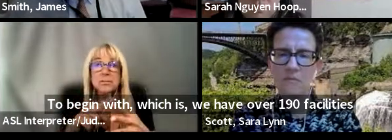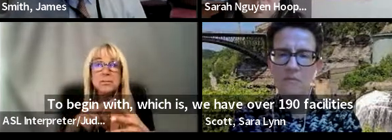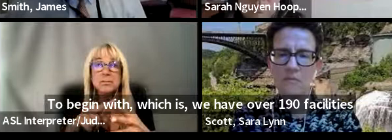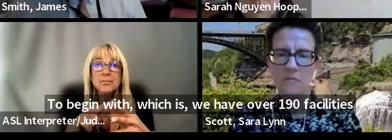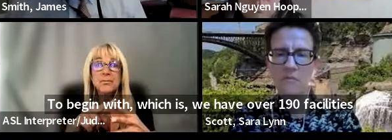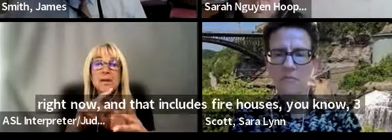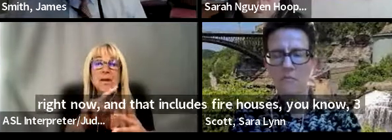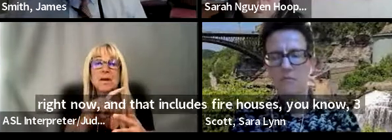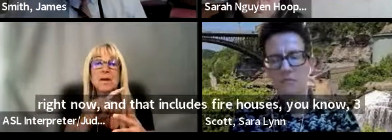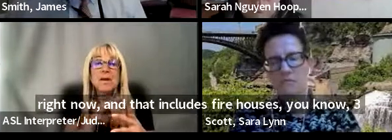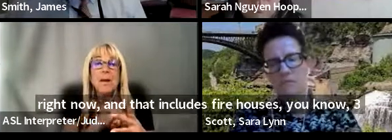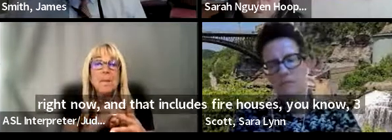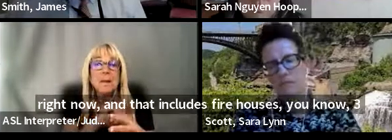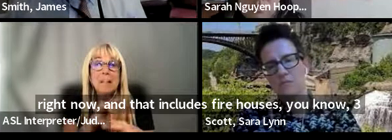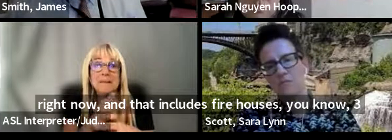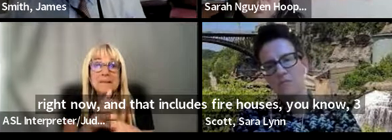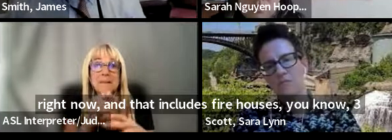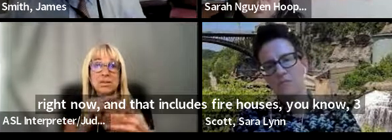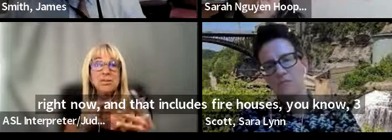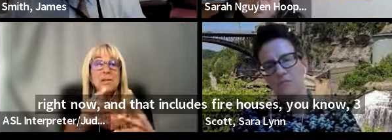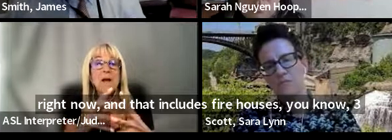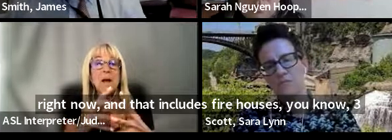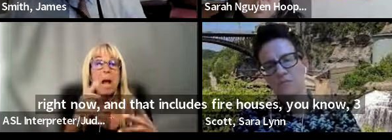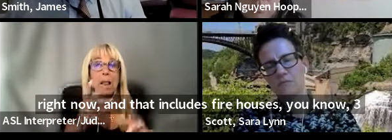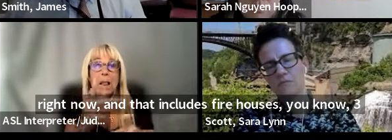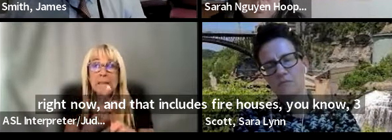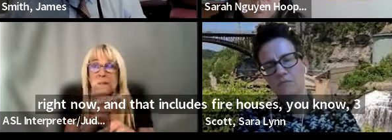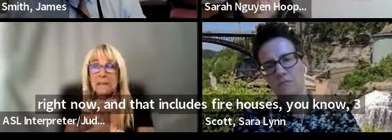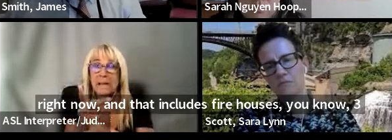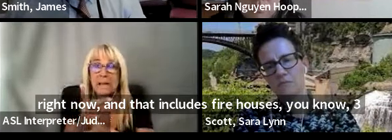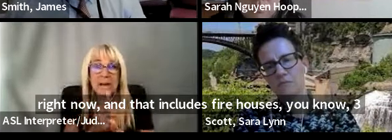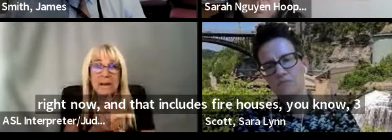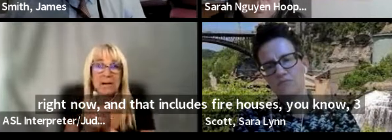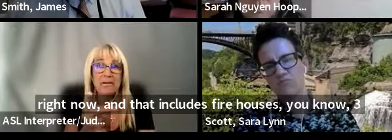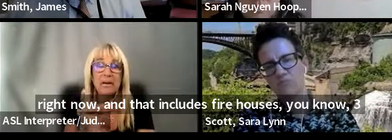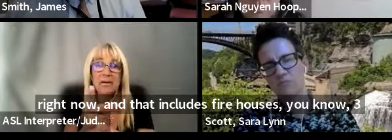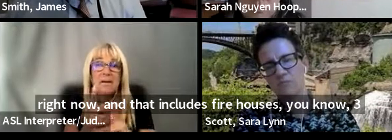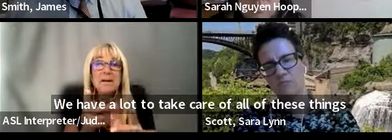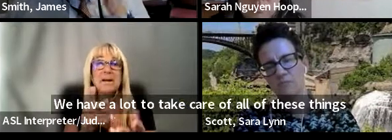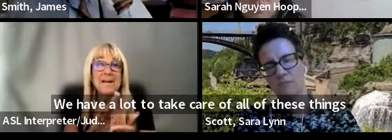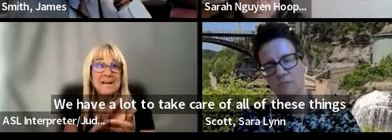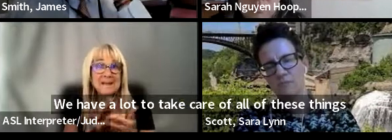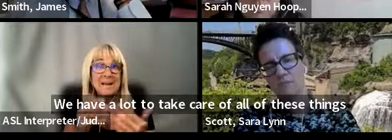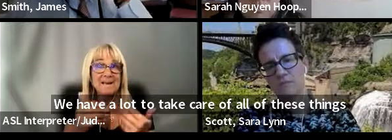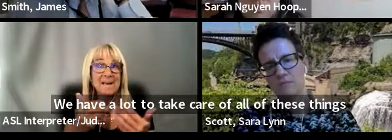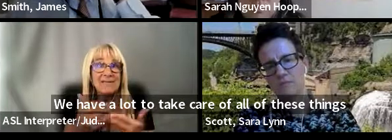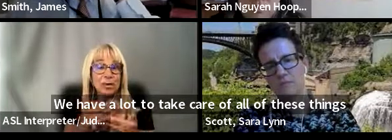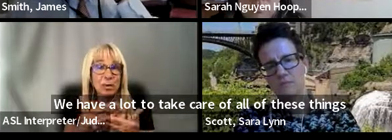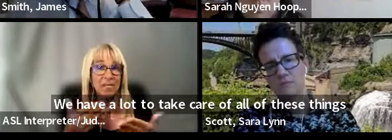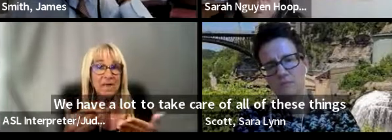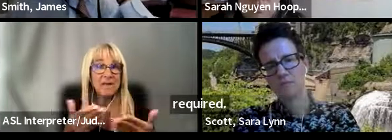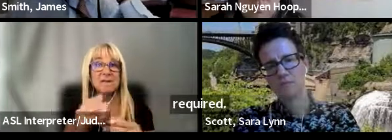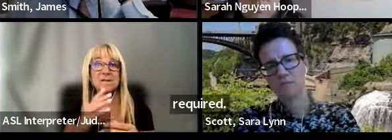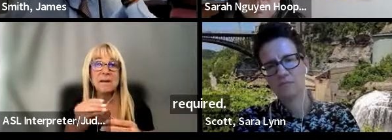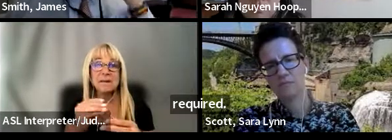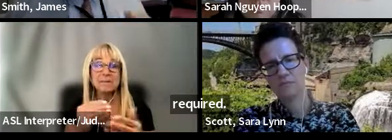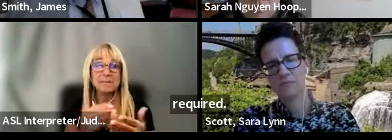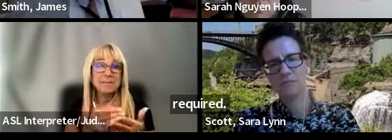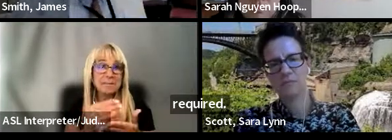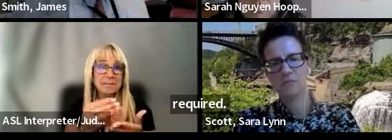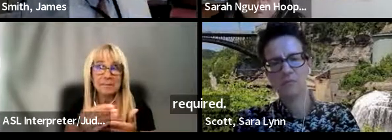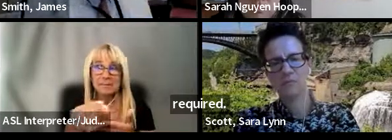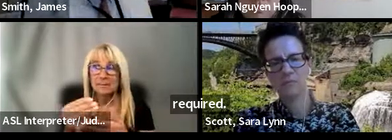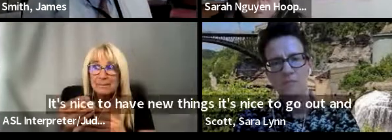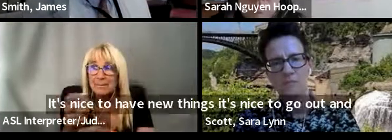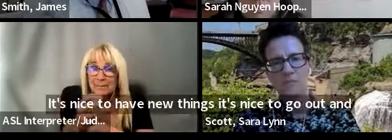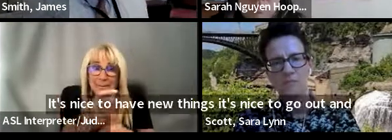police stations. We have a lot to take care of. All of these things require it. It's nice to have new things. It's nice to go out and acquire, but we